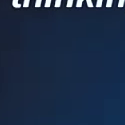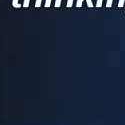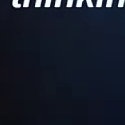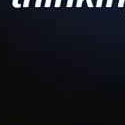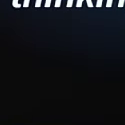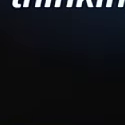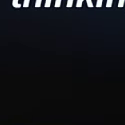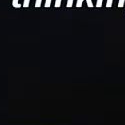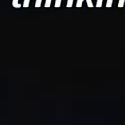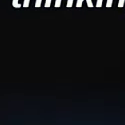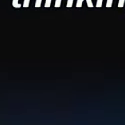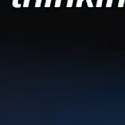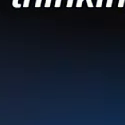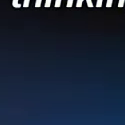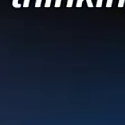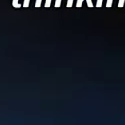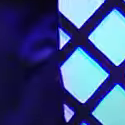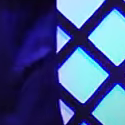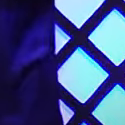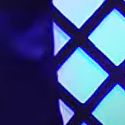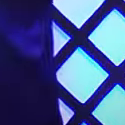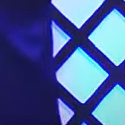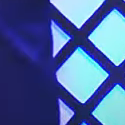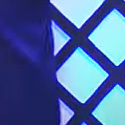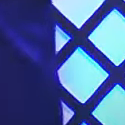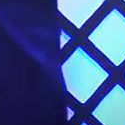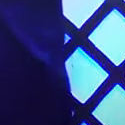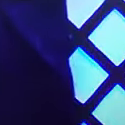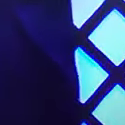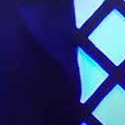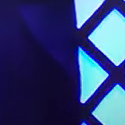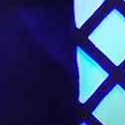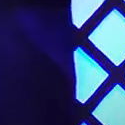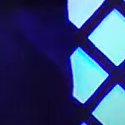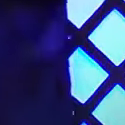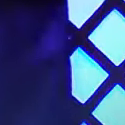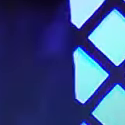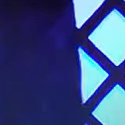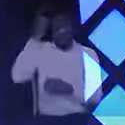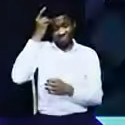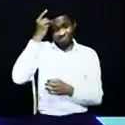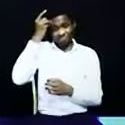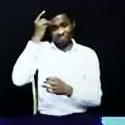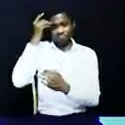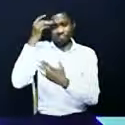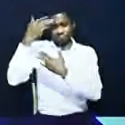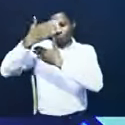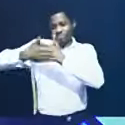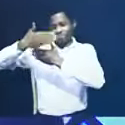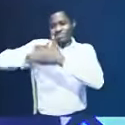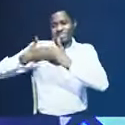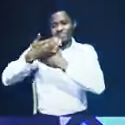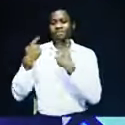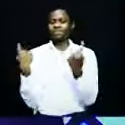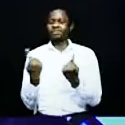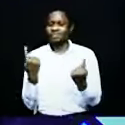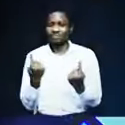devil. So if Satan is behind sin,